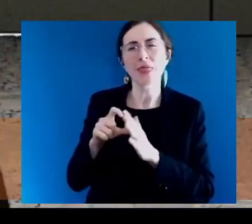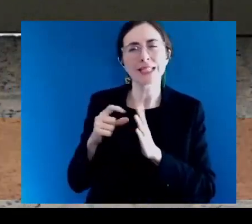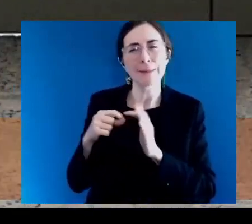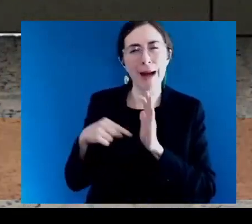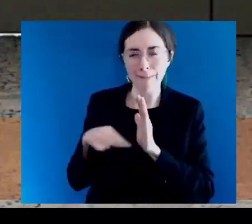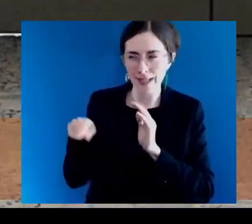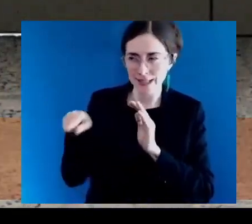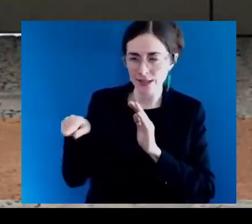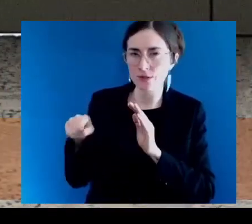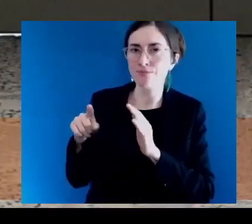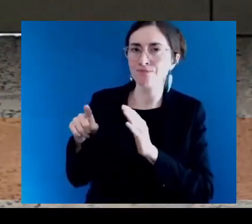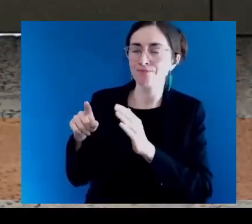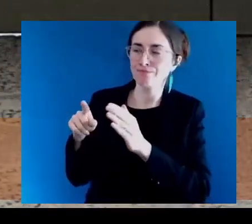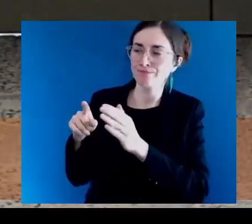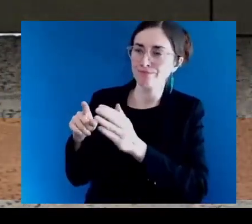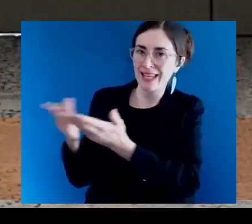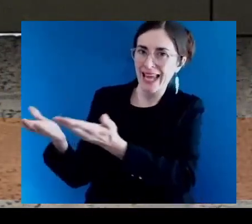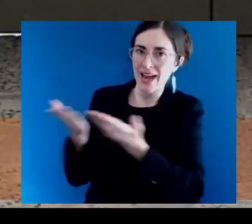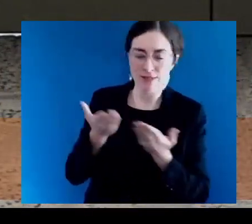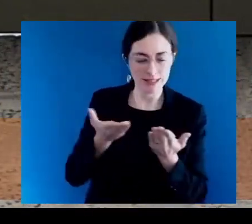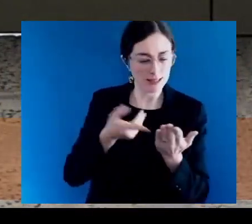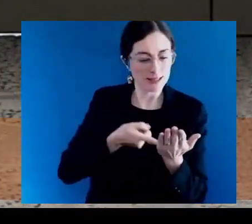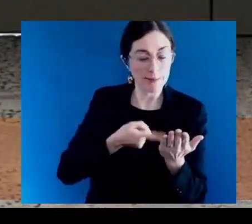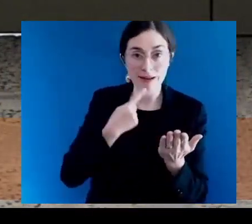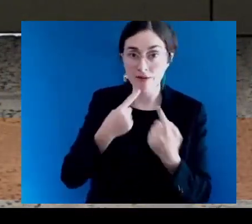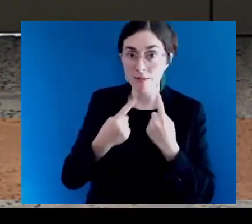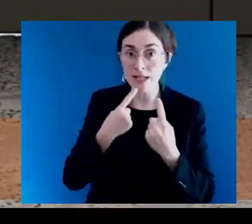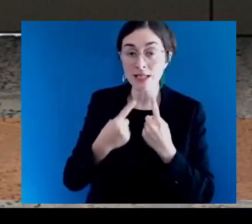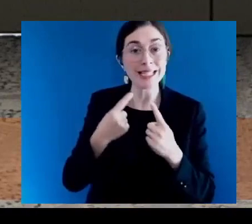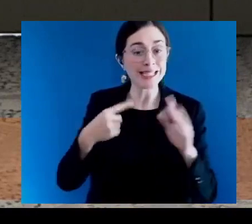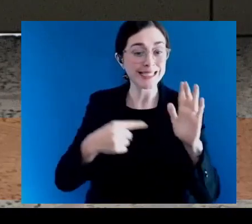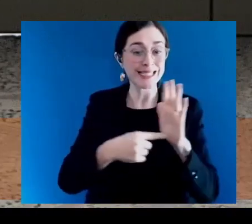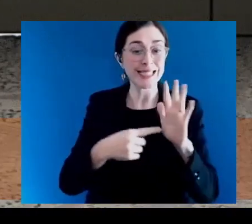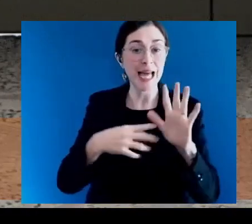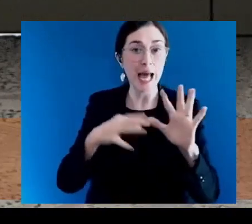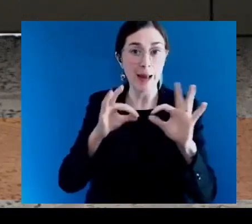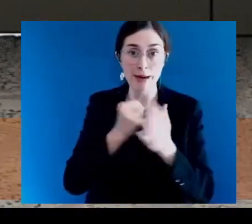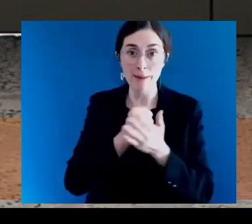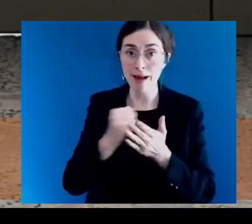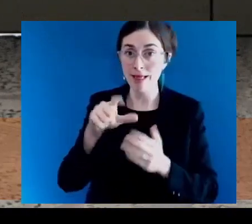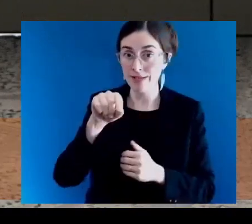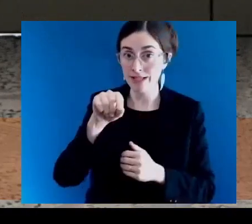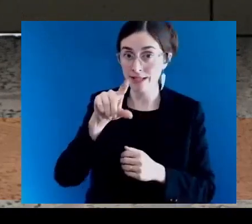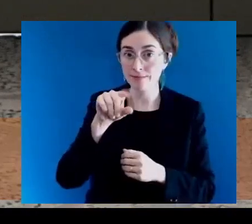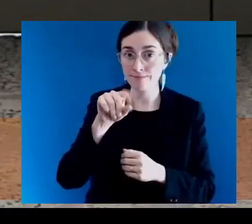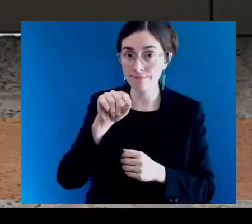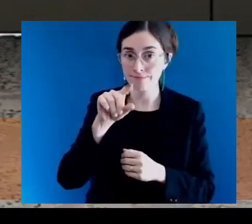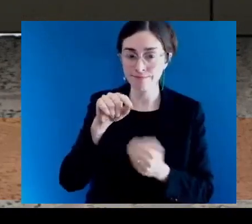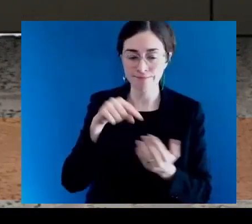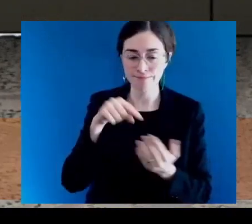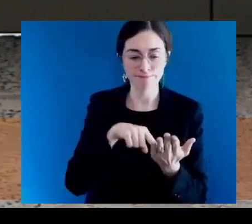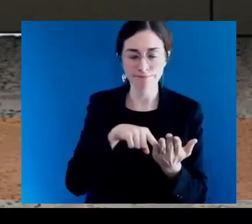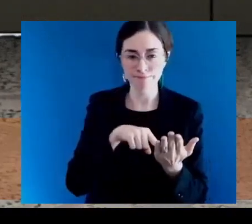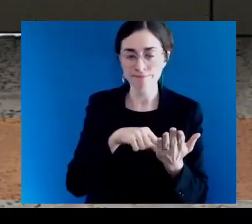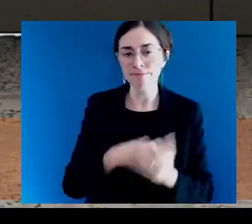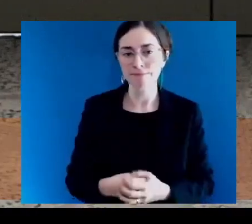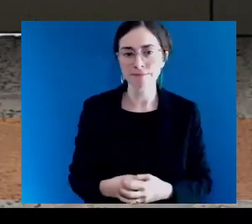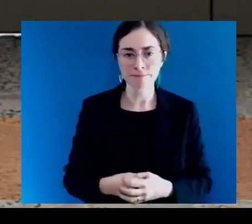to a request for information. This is, should be, I hope, behind tab 11 in your folder. The revenue